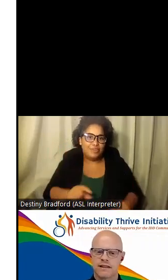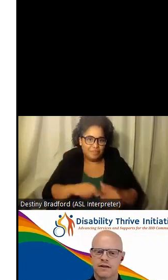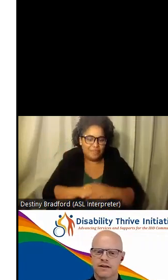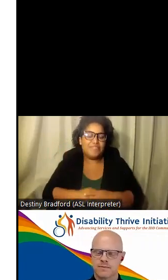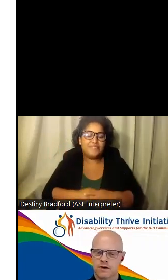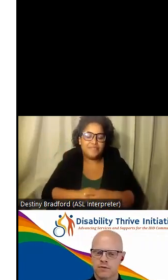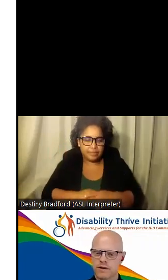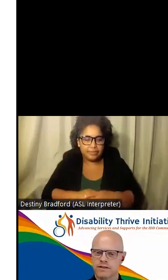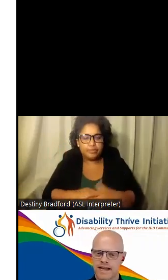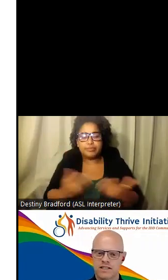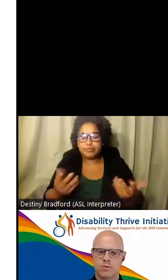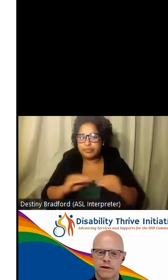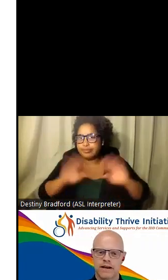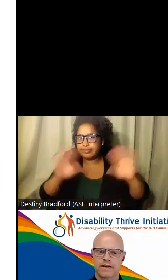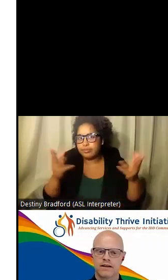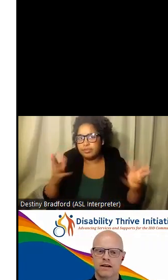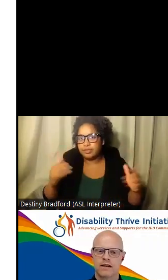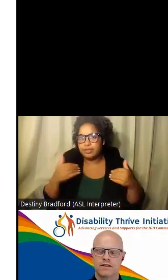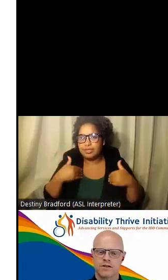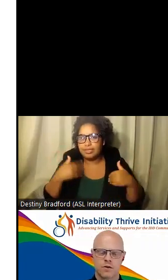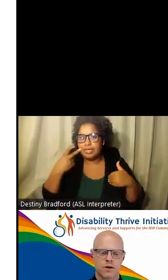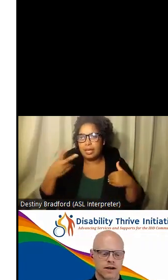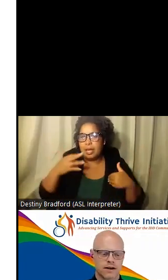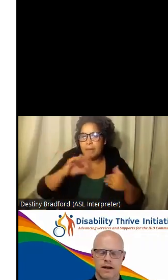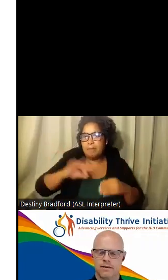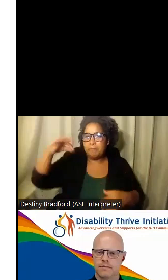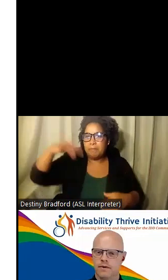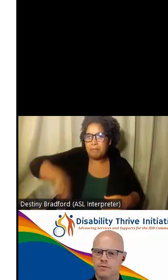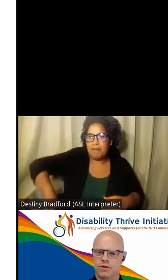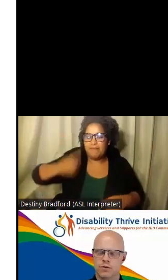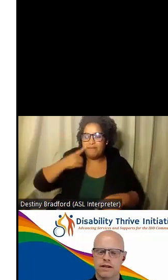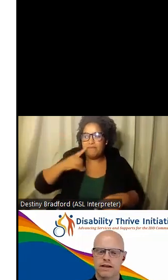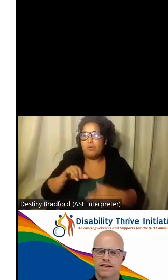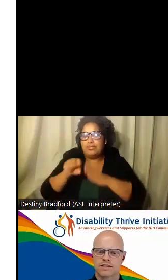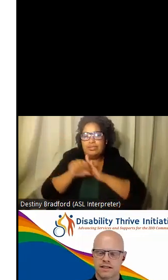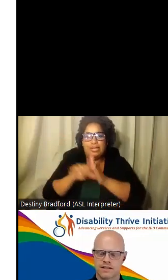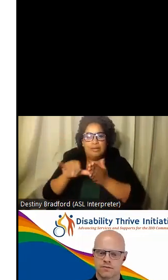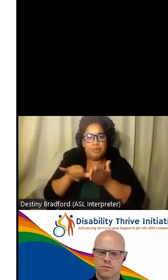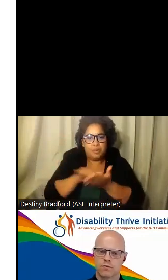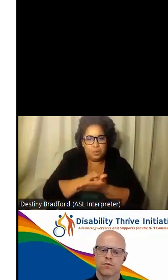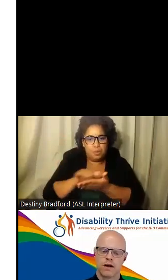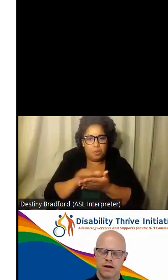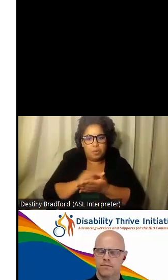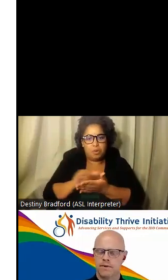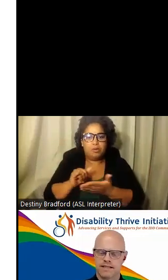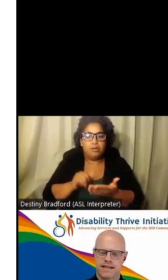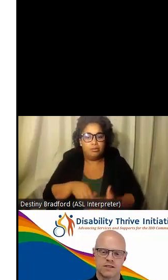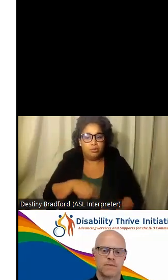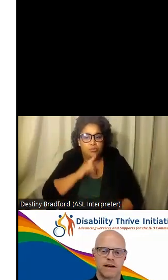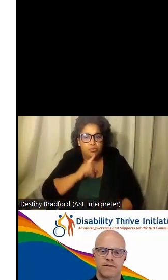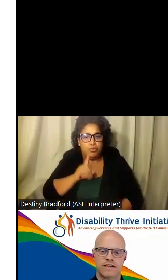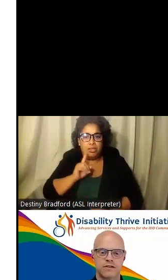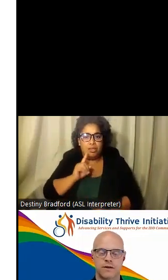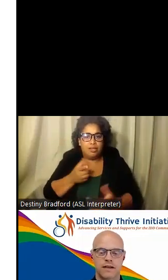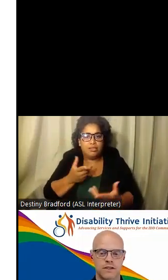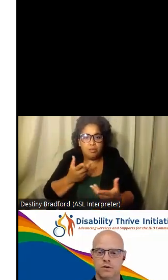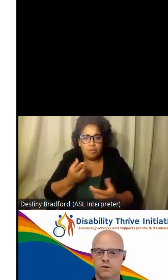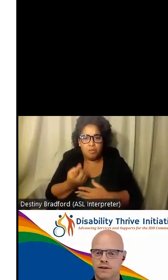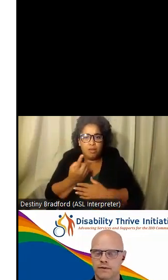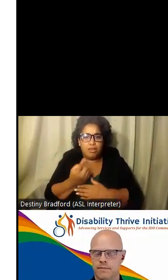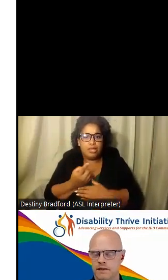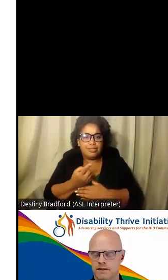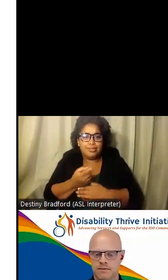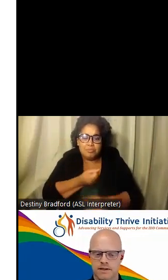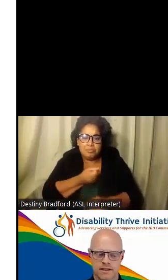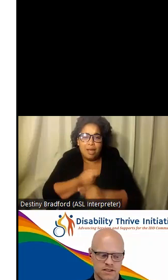clear that there has been a real tangible benefit to New York, and I'm sure that it actually has been a tangible benefit to individuals